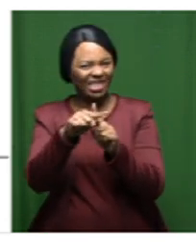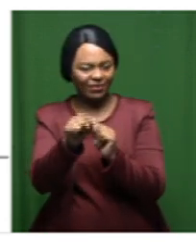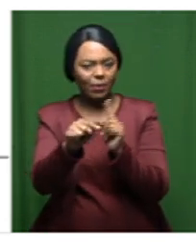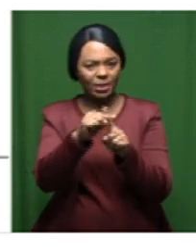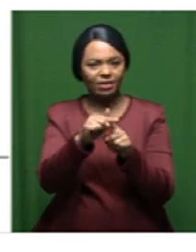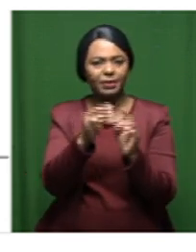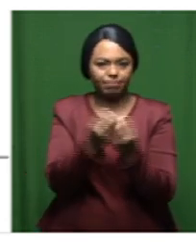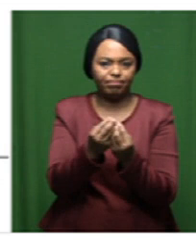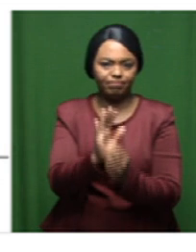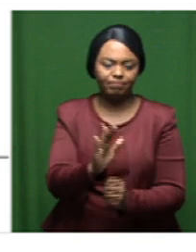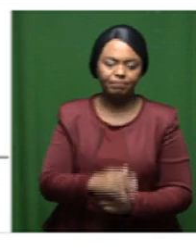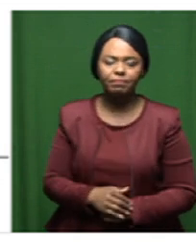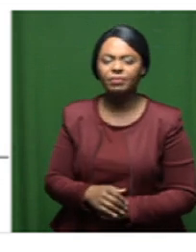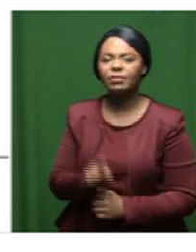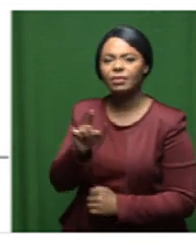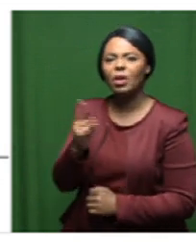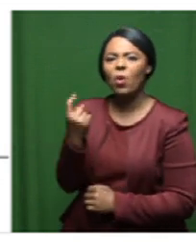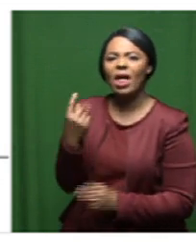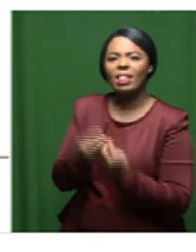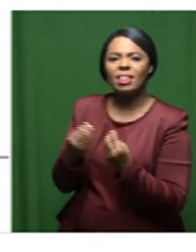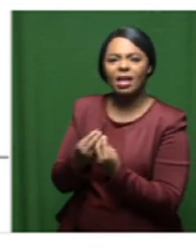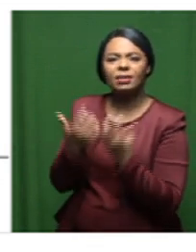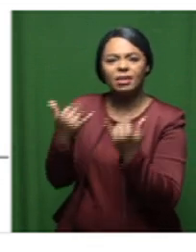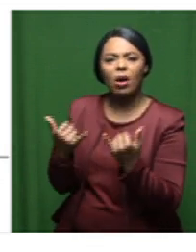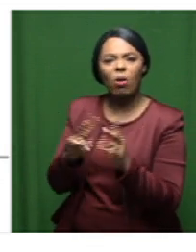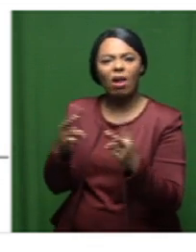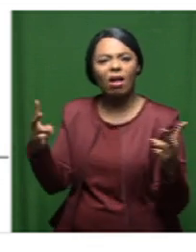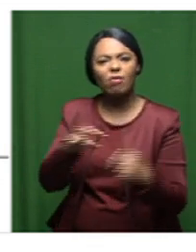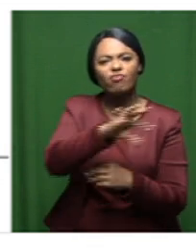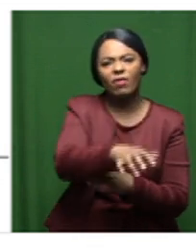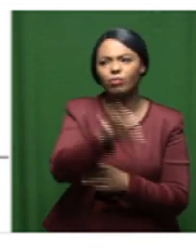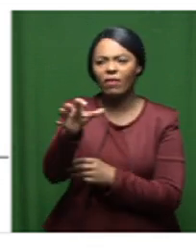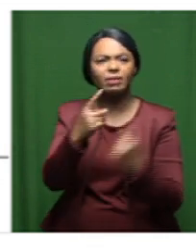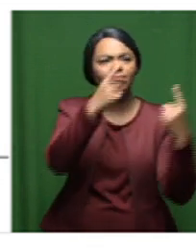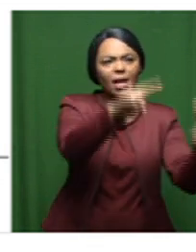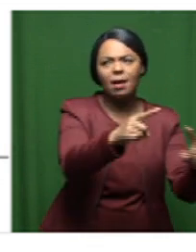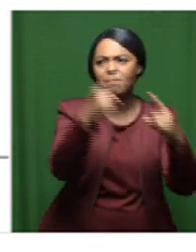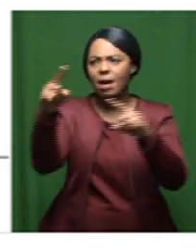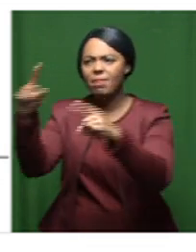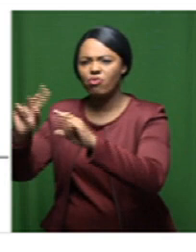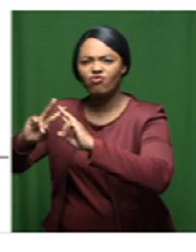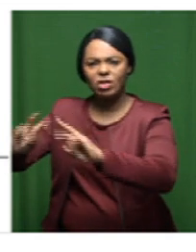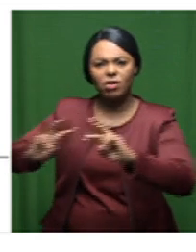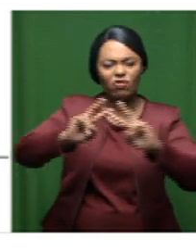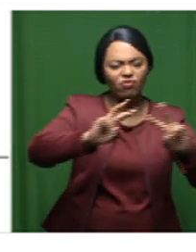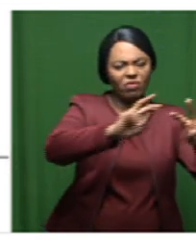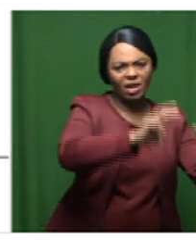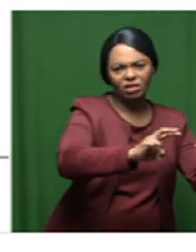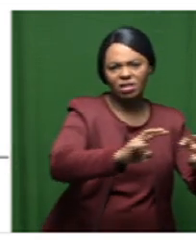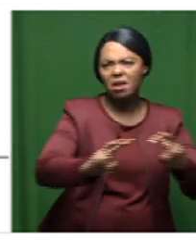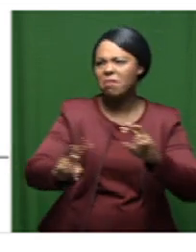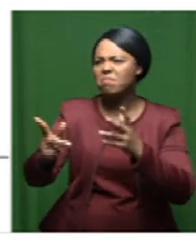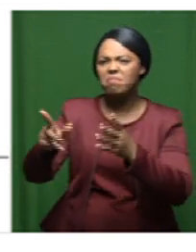vast differences that you found going through the different provinces conducting this study?